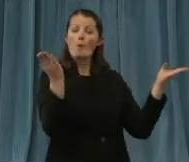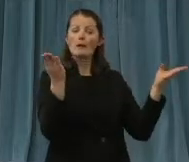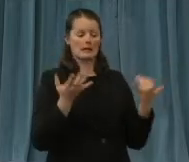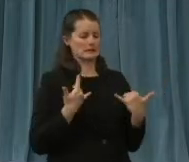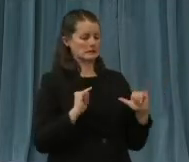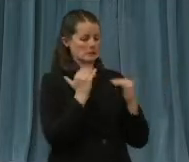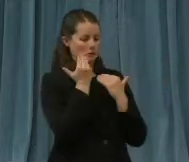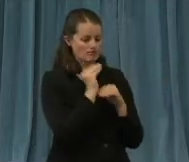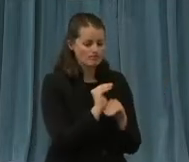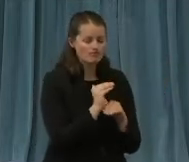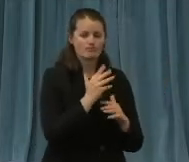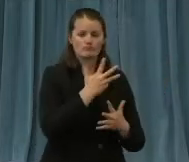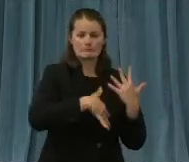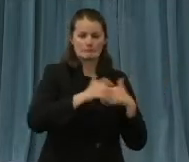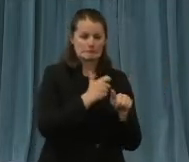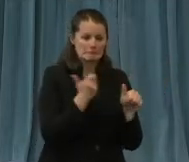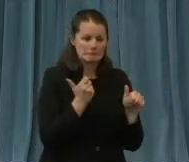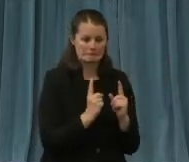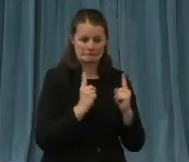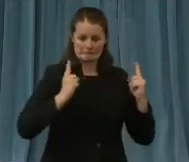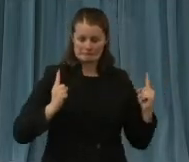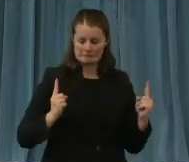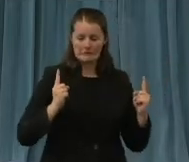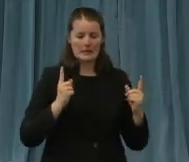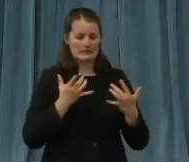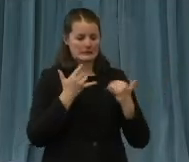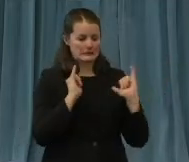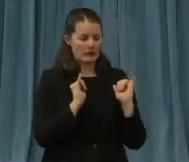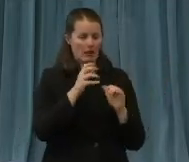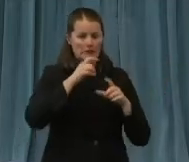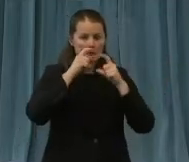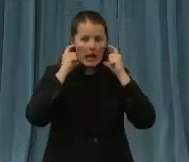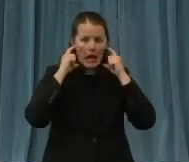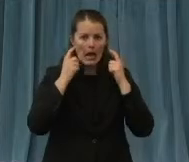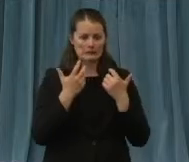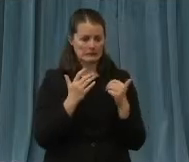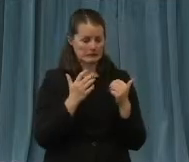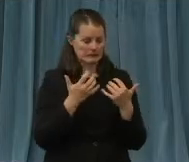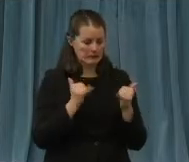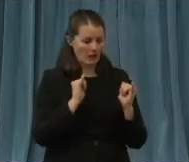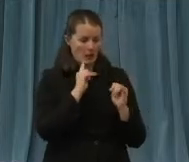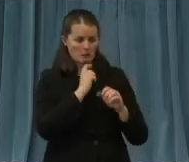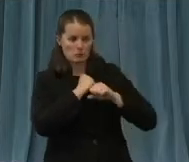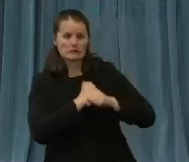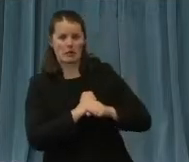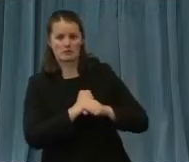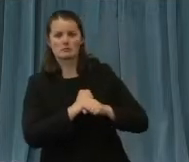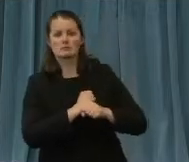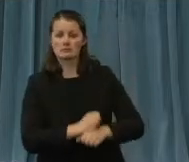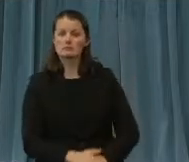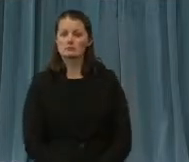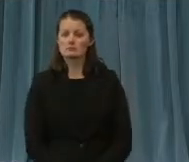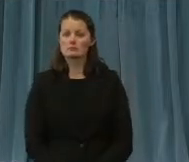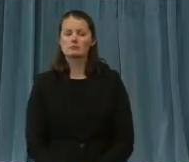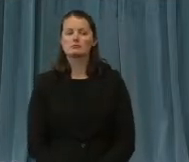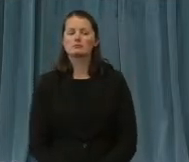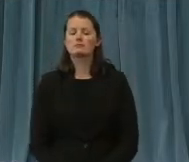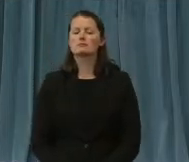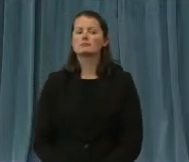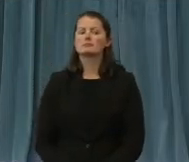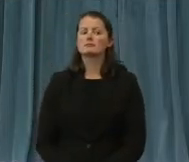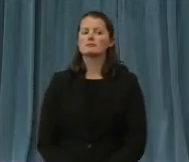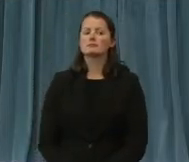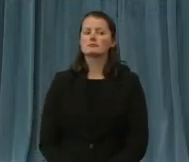the regulations, directives have been set forward, we're going to have to tighten it back up because we'll see a spike in cases. Thank you, and we'll go back to the phone